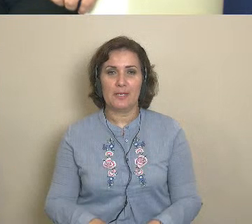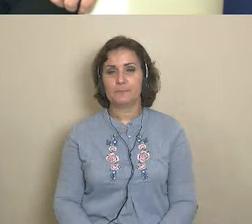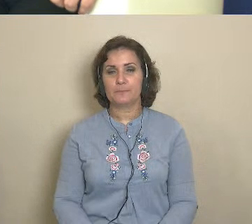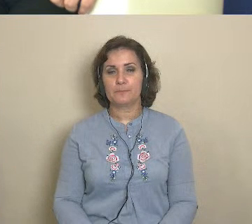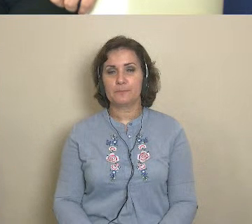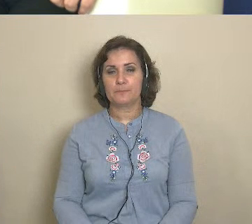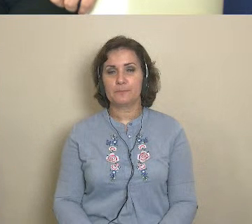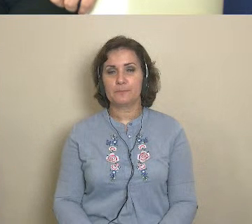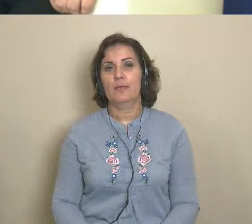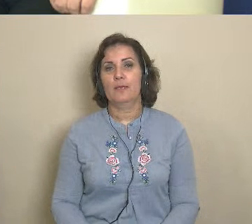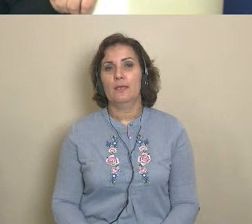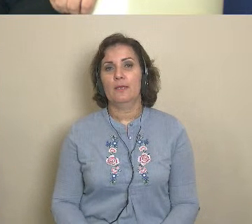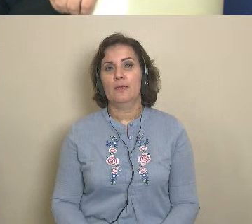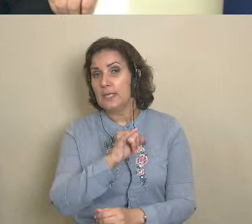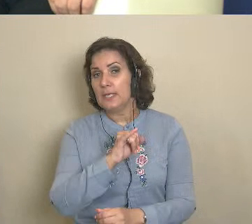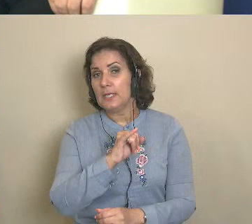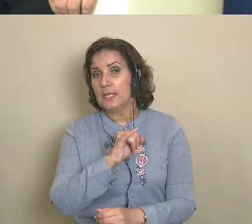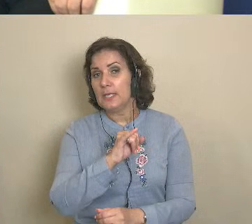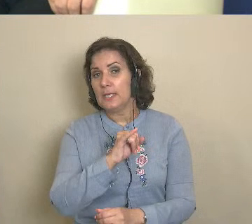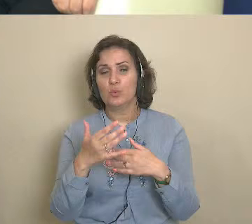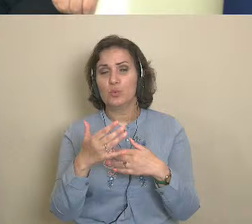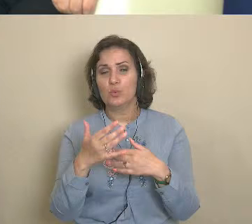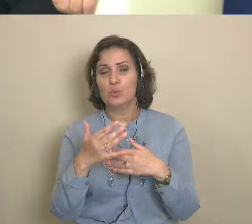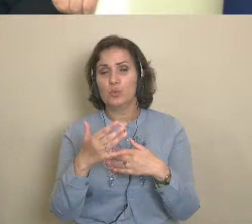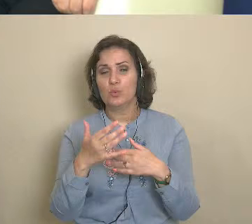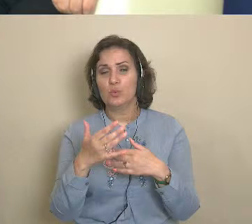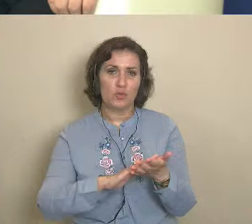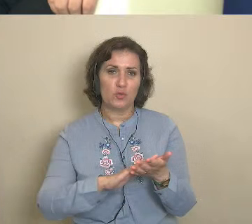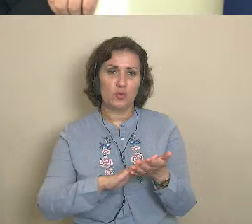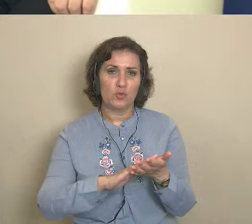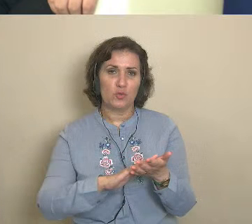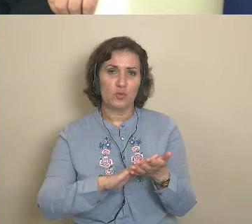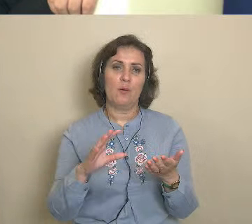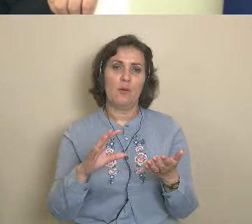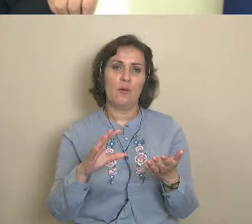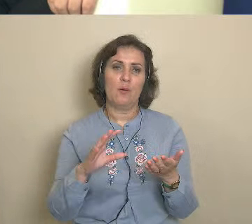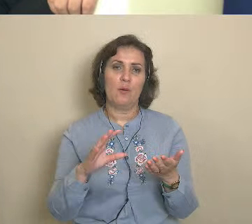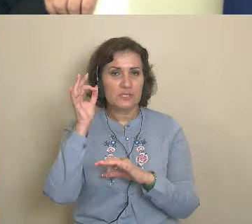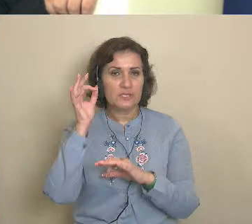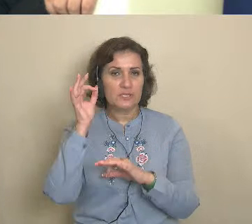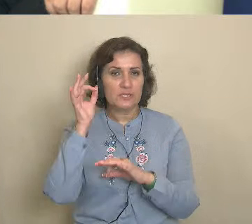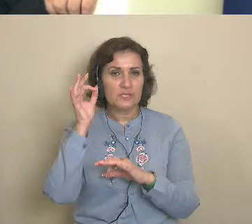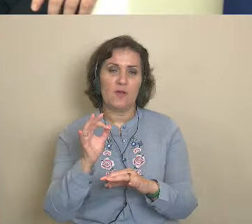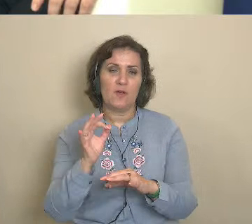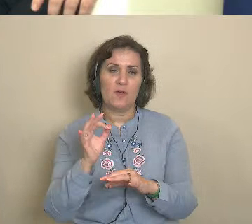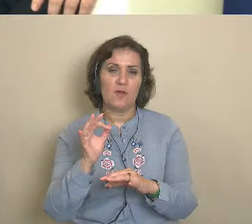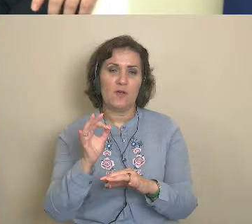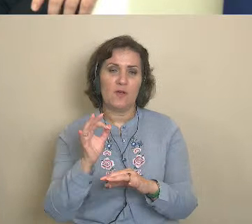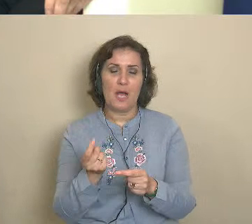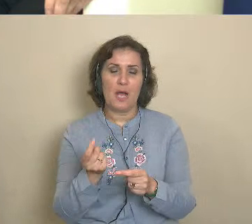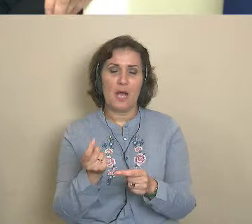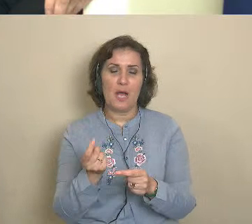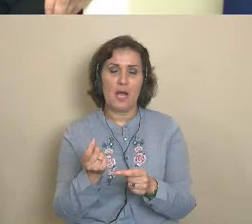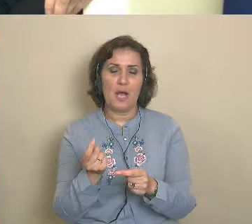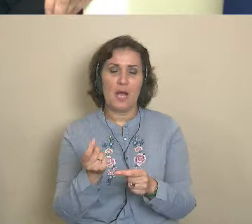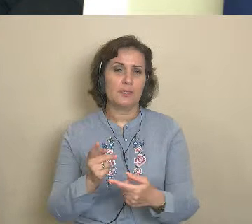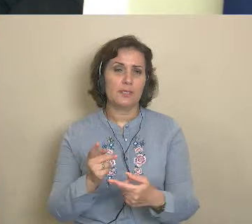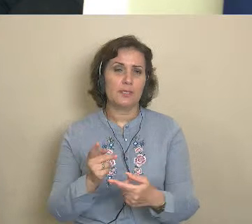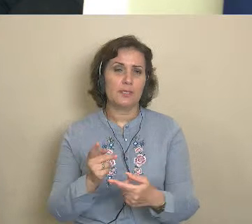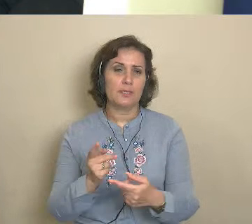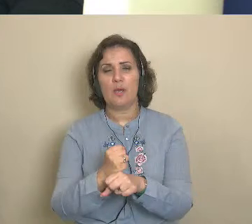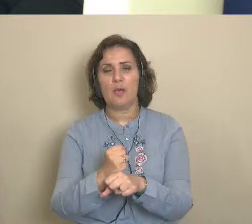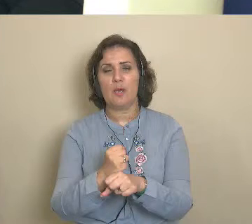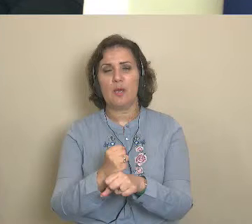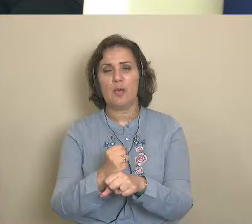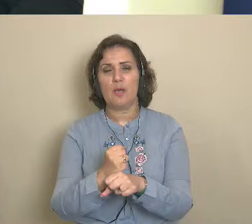of sanctions has to be proportional to the danger which is generated by the offenses.